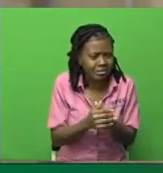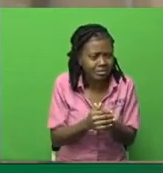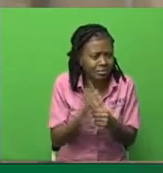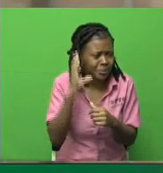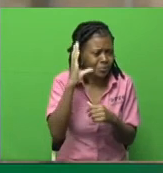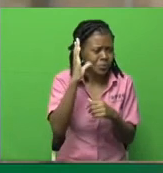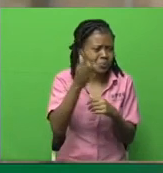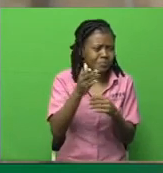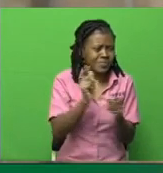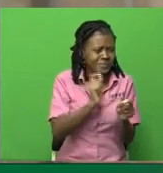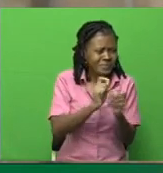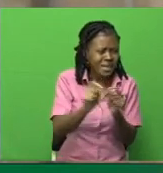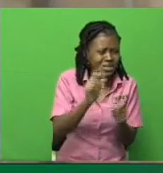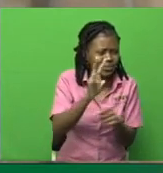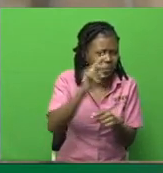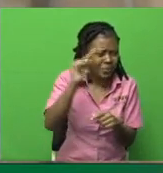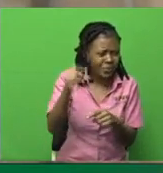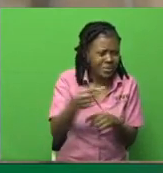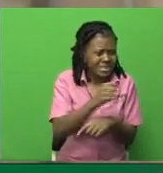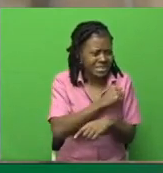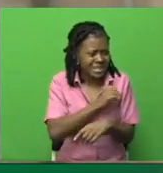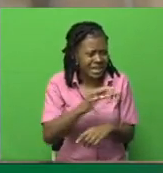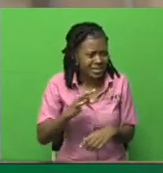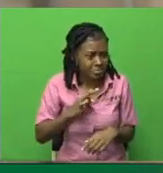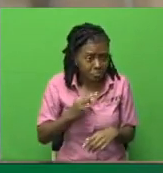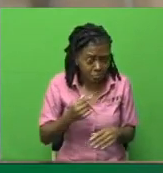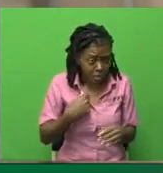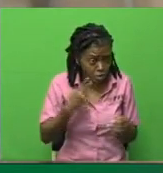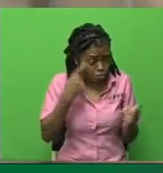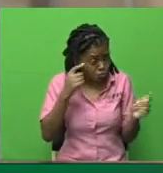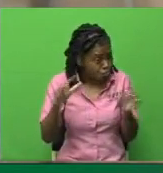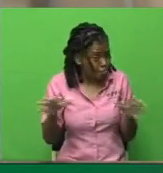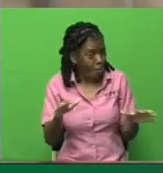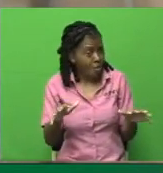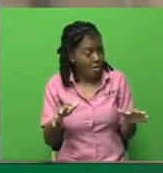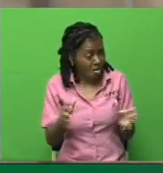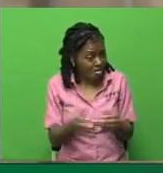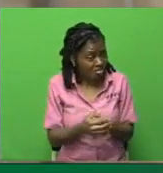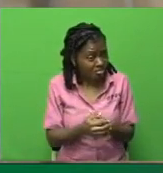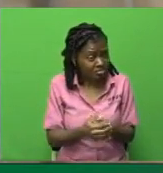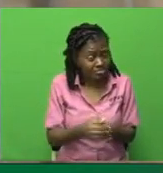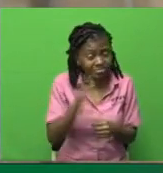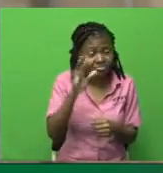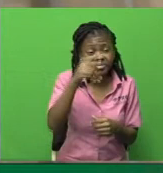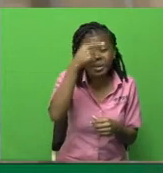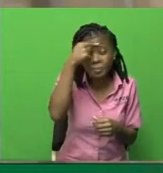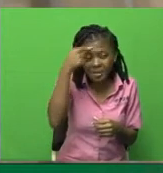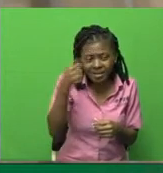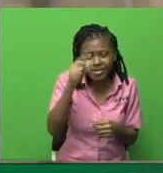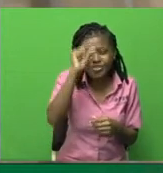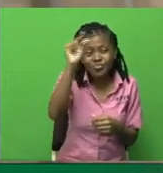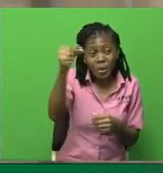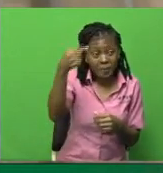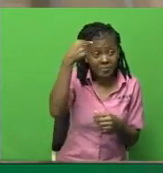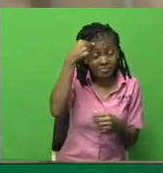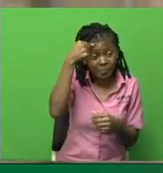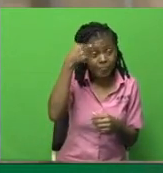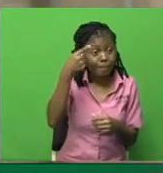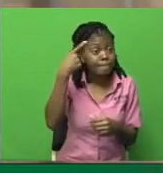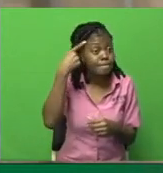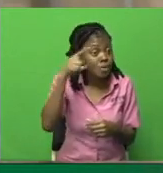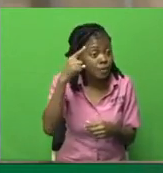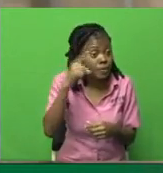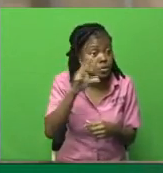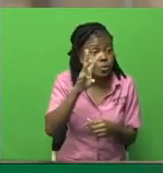I I was astounded I was astounded because the views of the government on the operations of Wasa